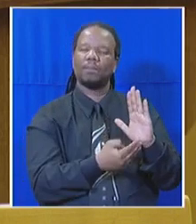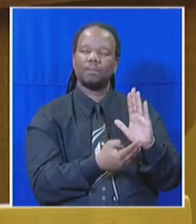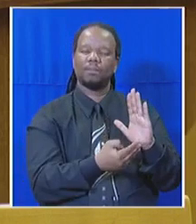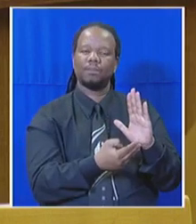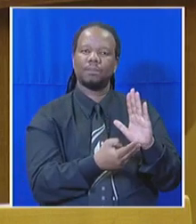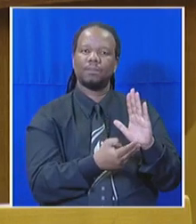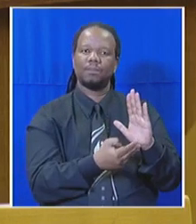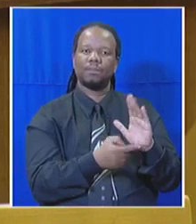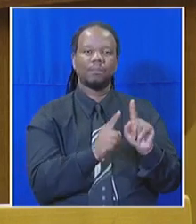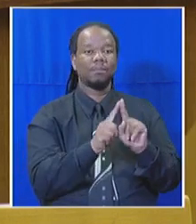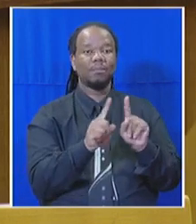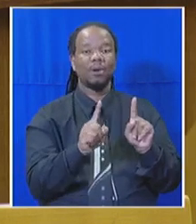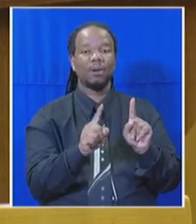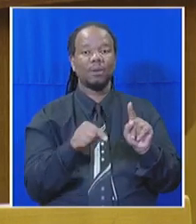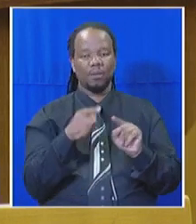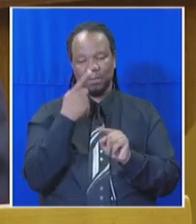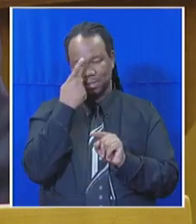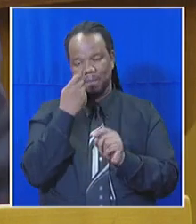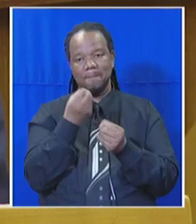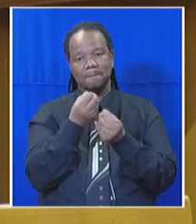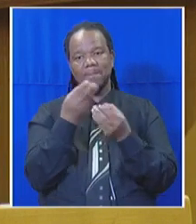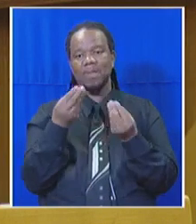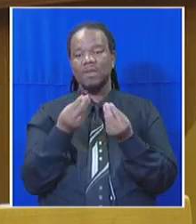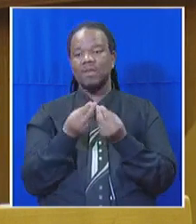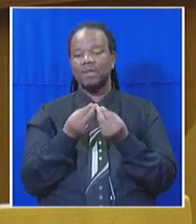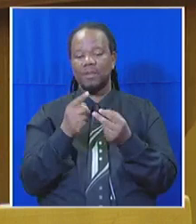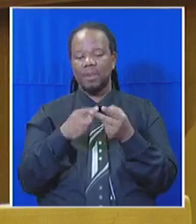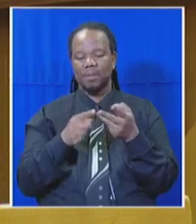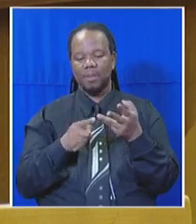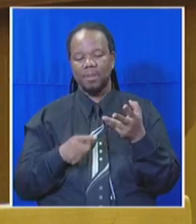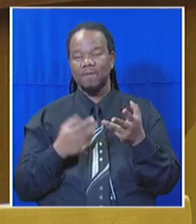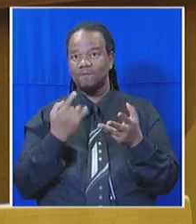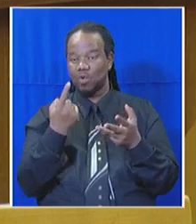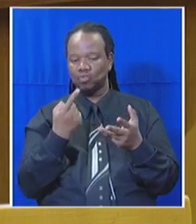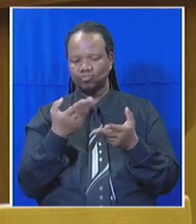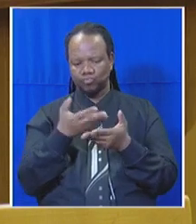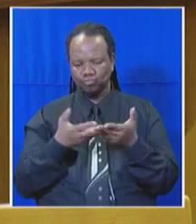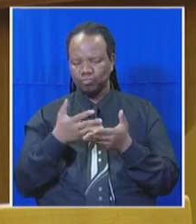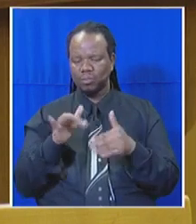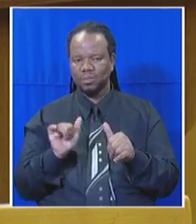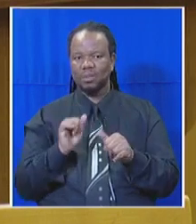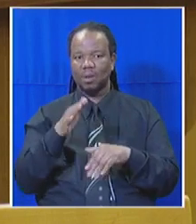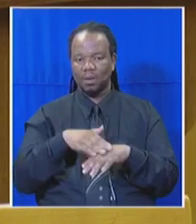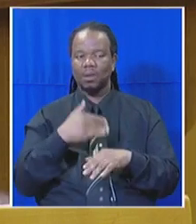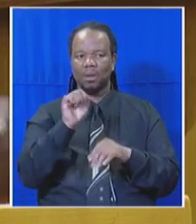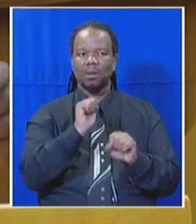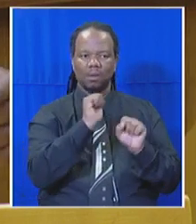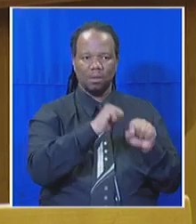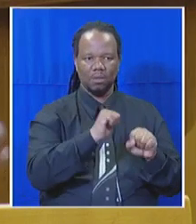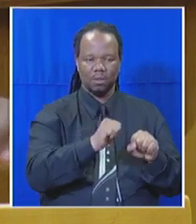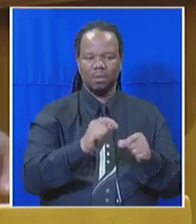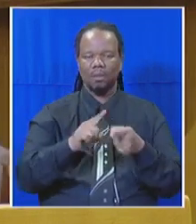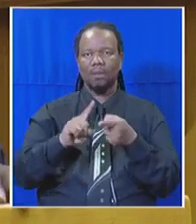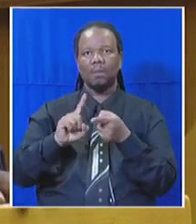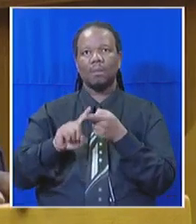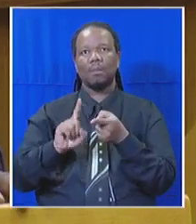of things need to be looked into and agreed upon. First, the issue of the